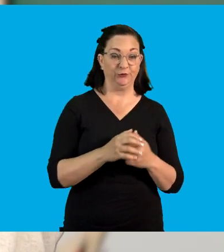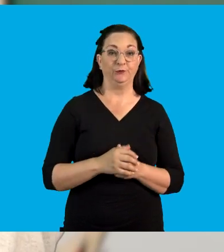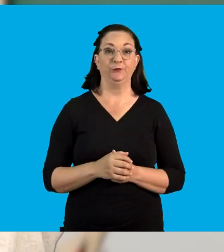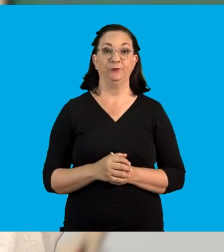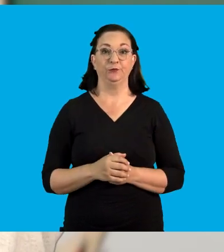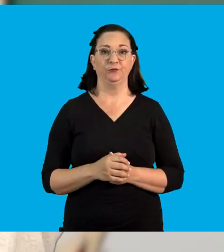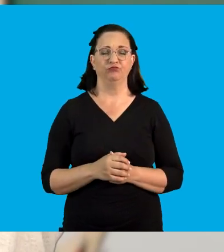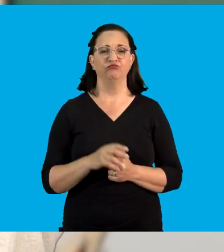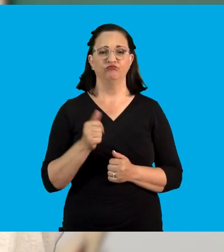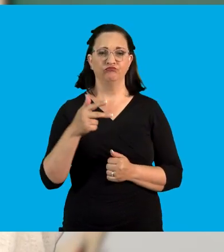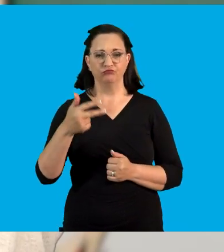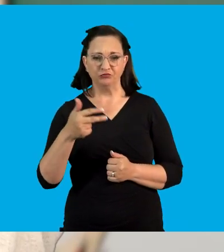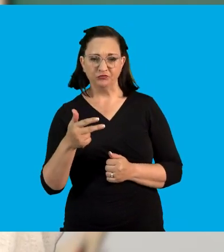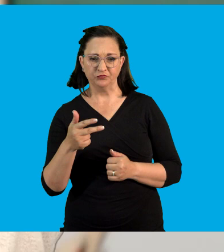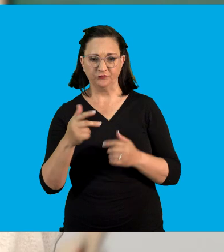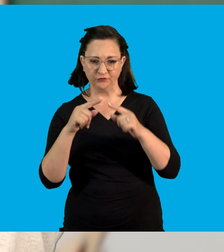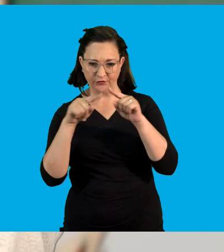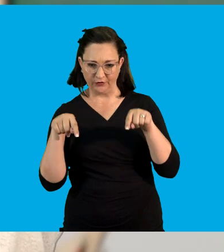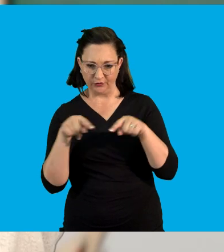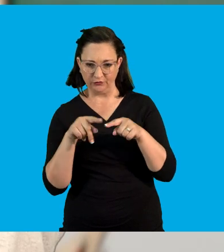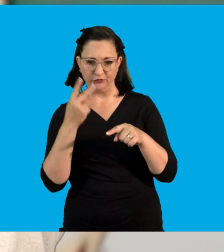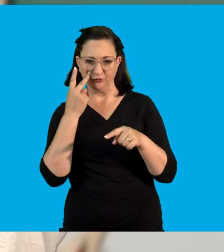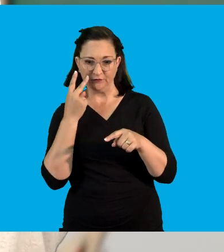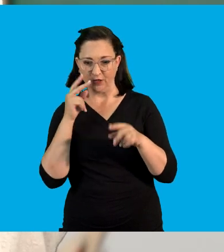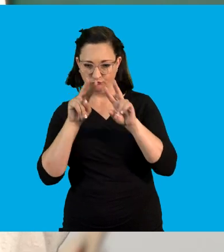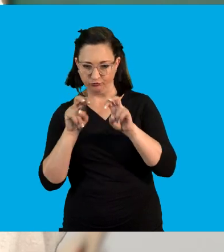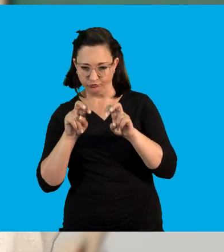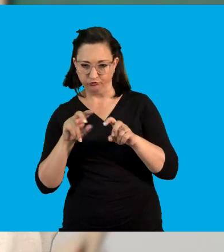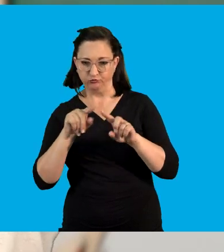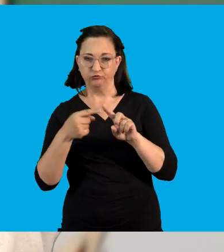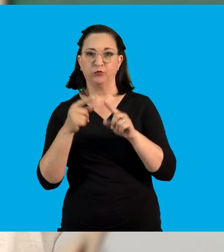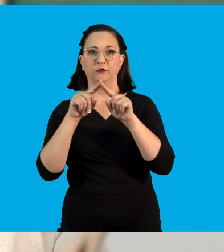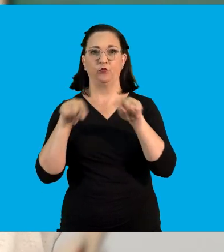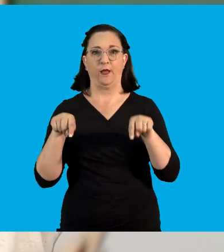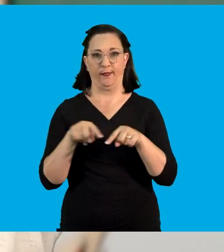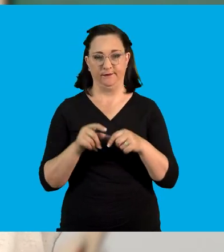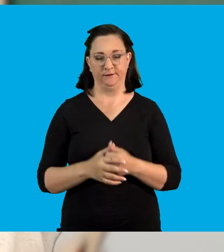to classify and investigate triangles. Did you know